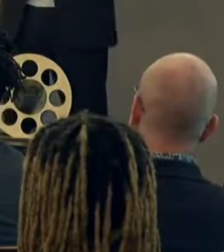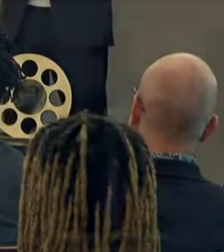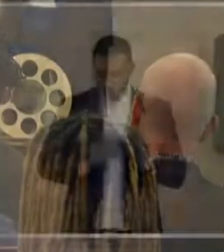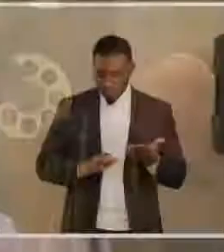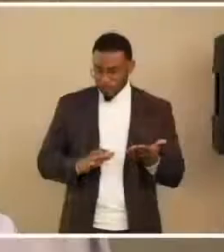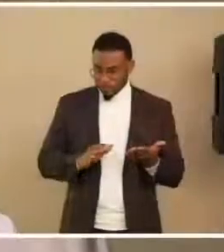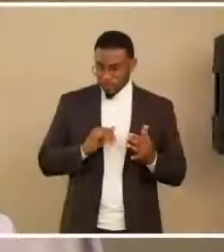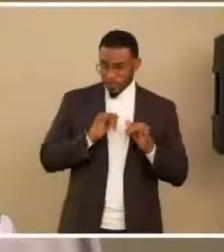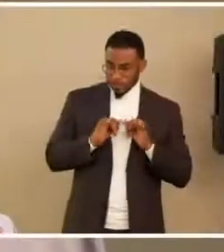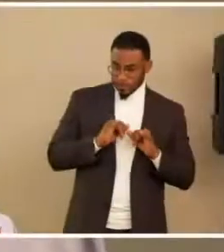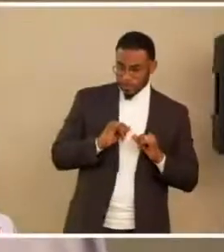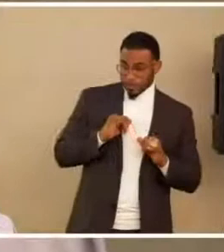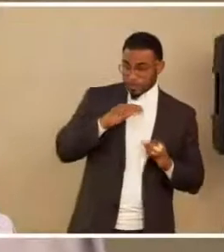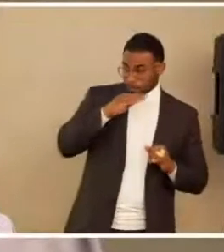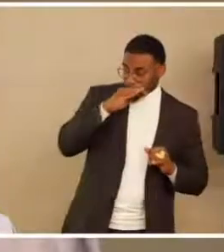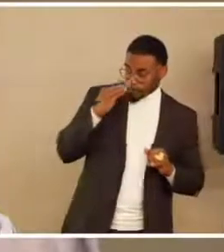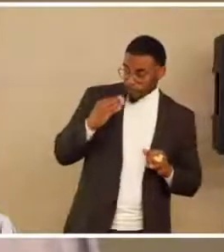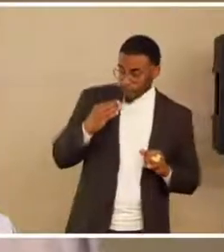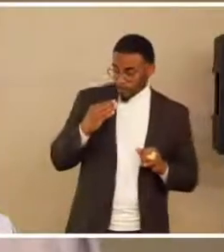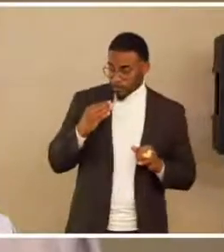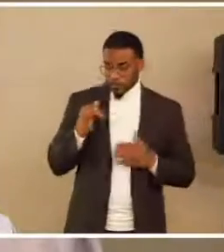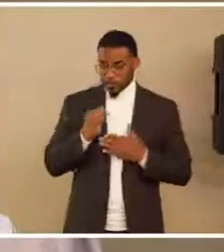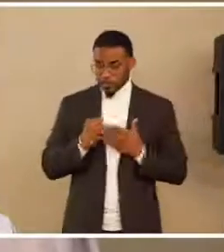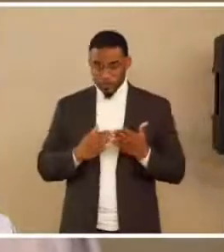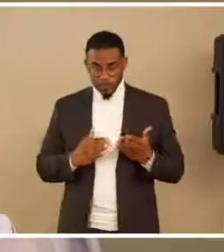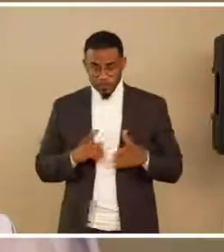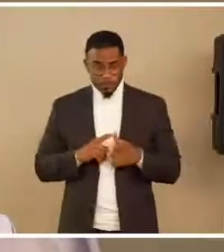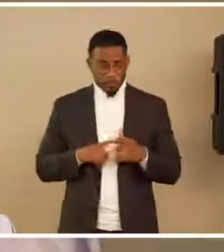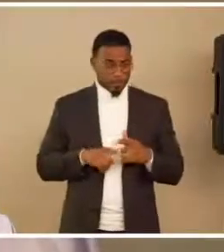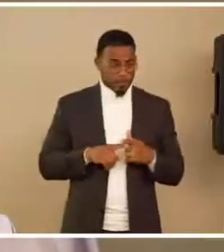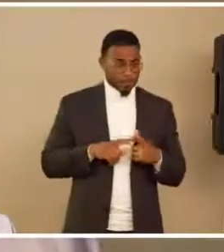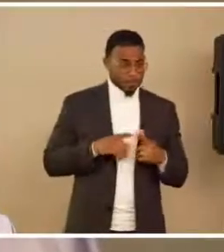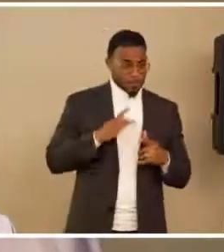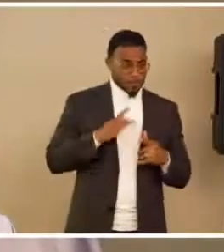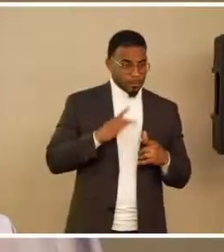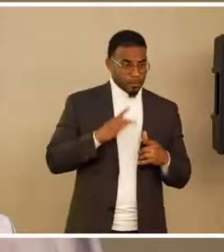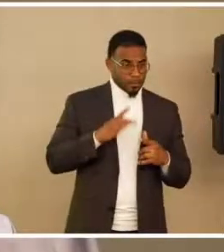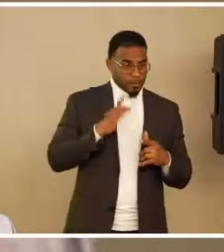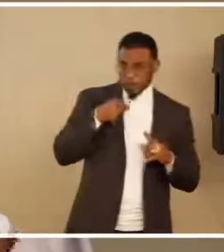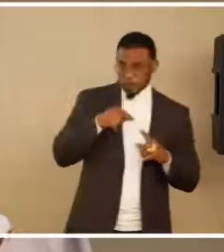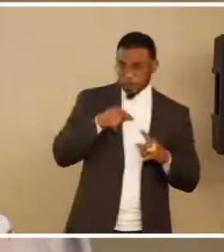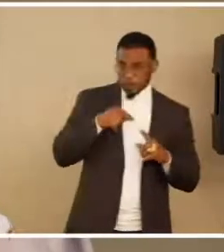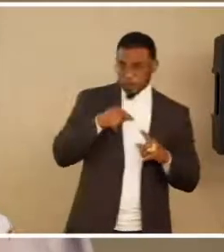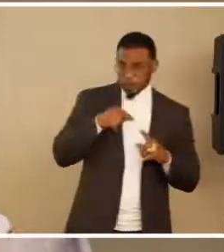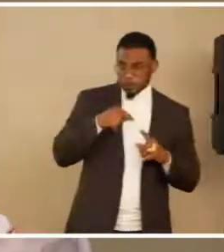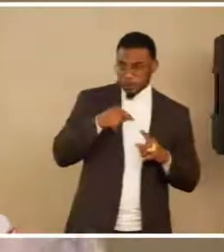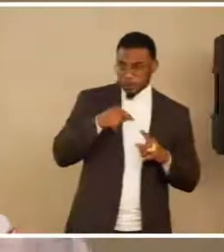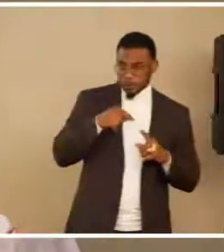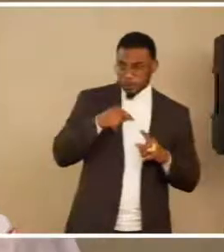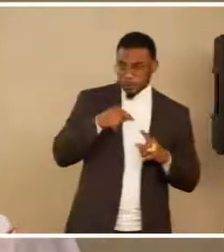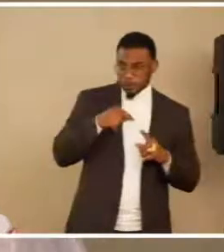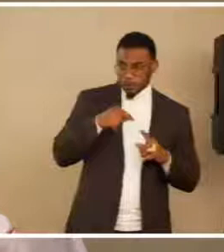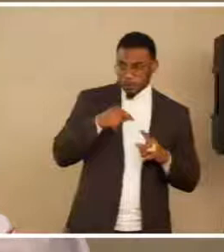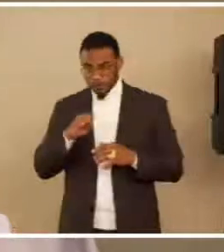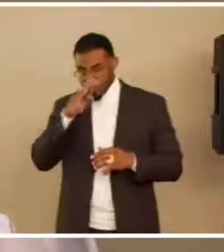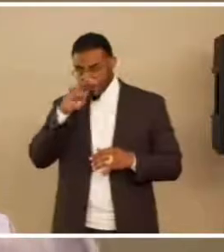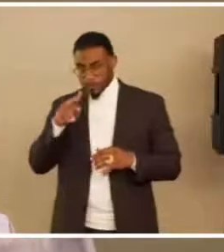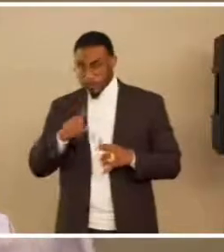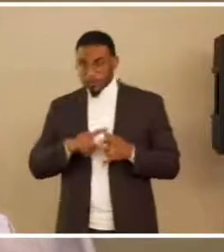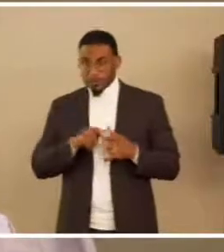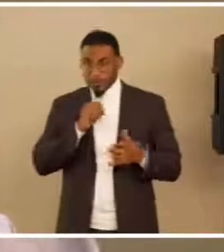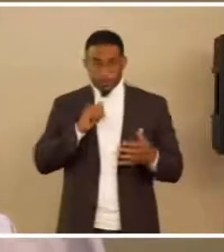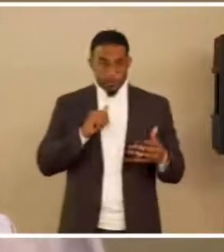journalist interviewing black artists or, you know, intellectuals about things that were related to blackness or